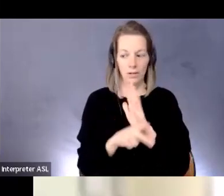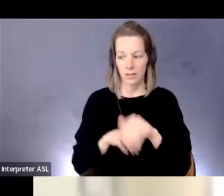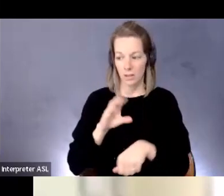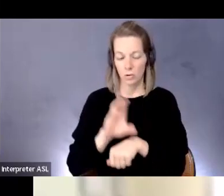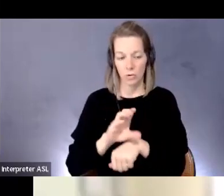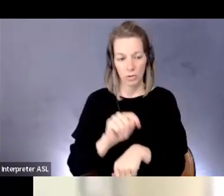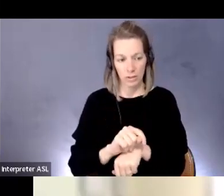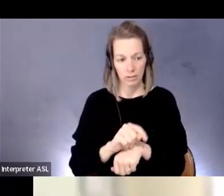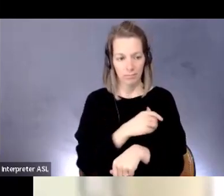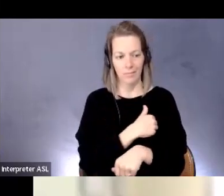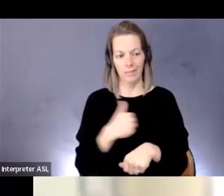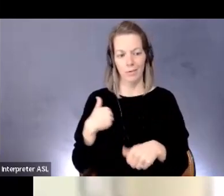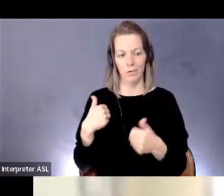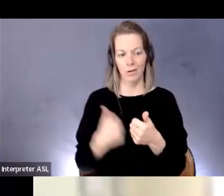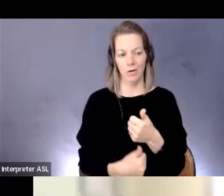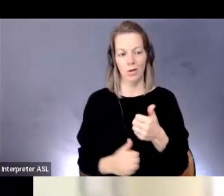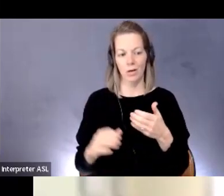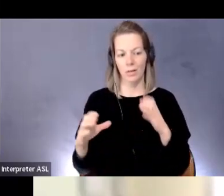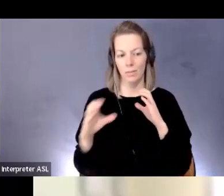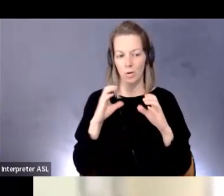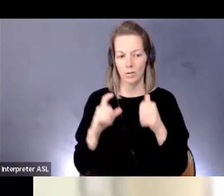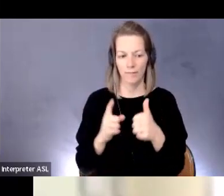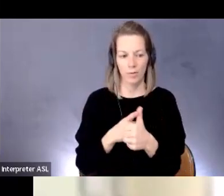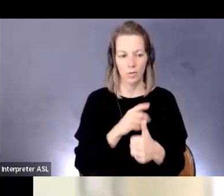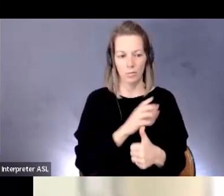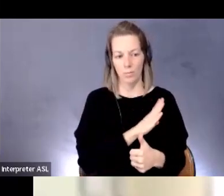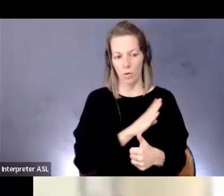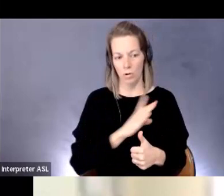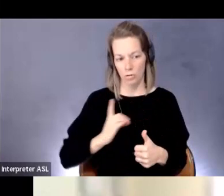consultant and member of CommunicationFIRST Board of Directors.